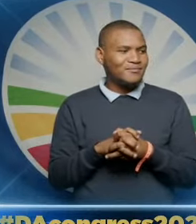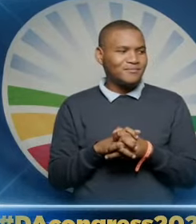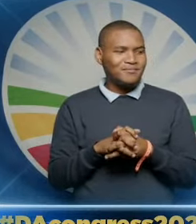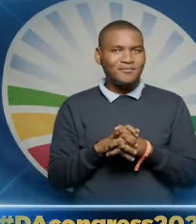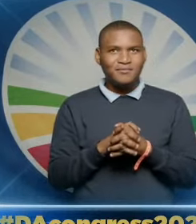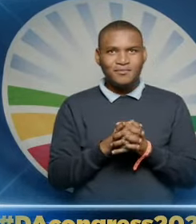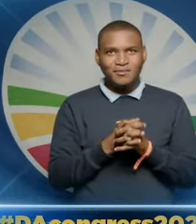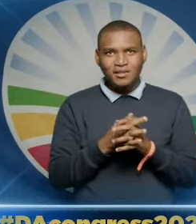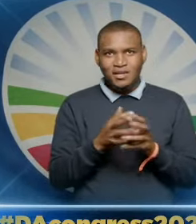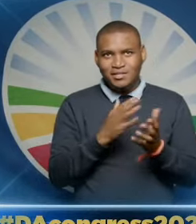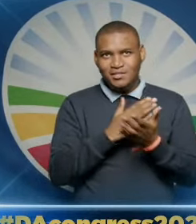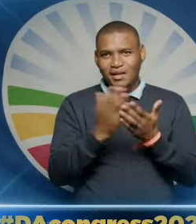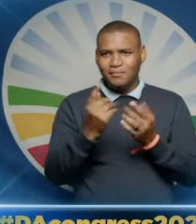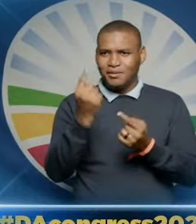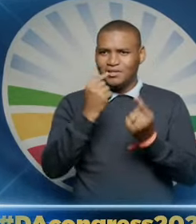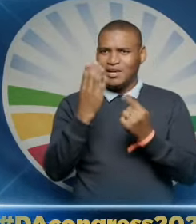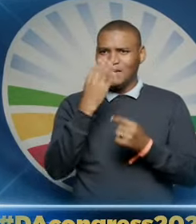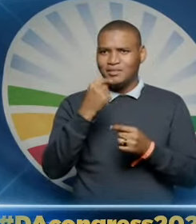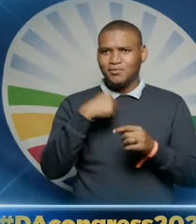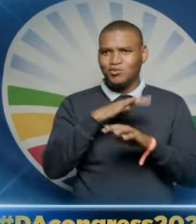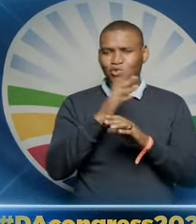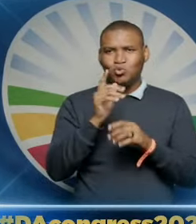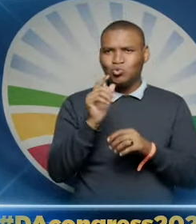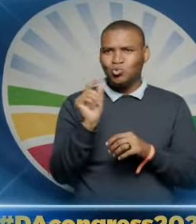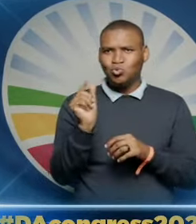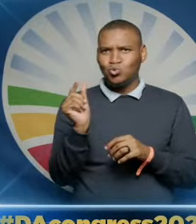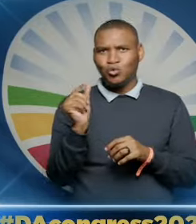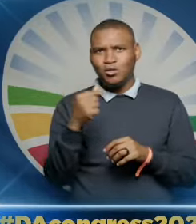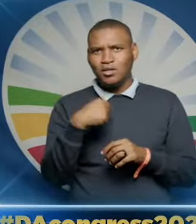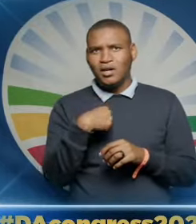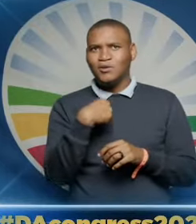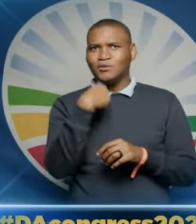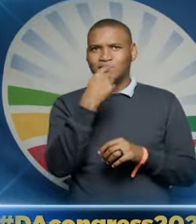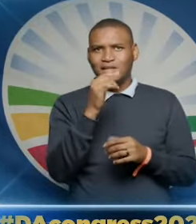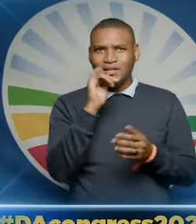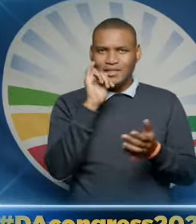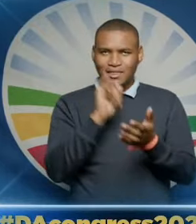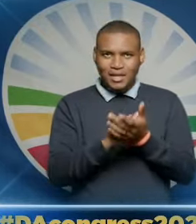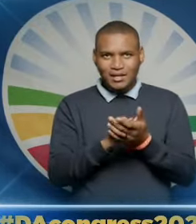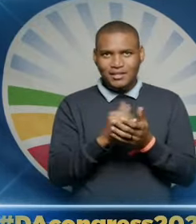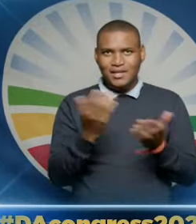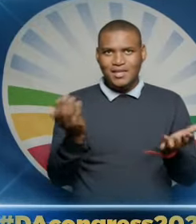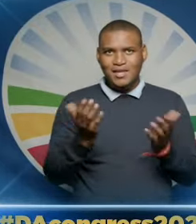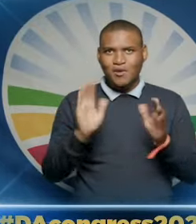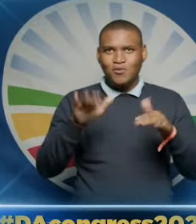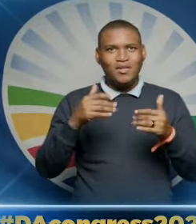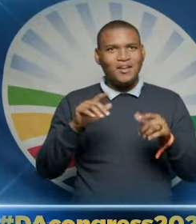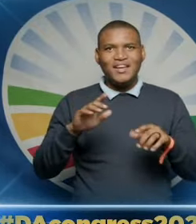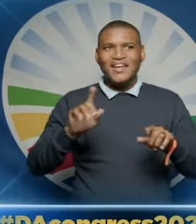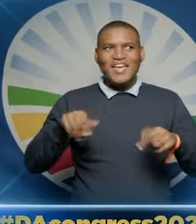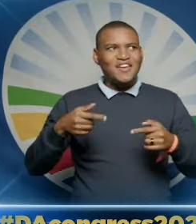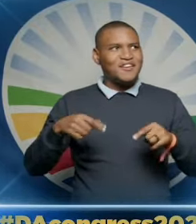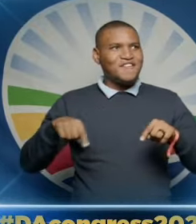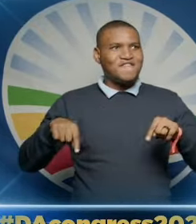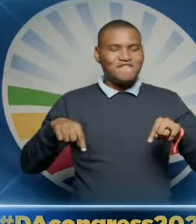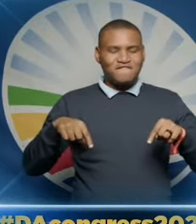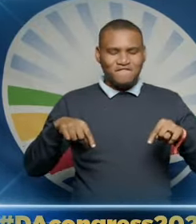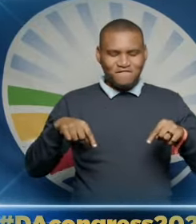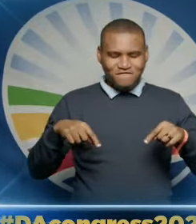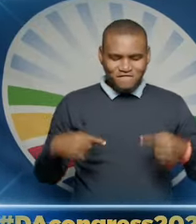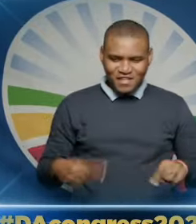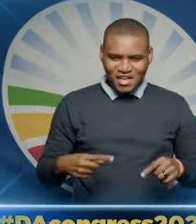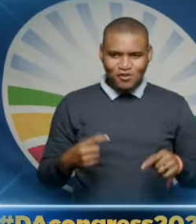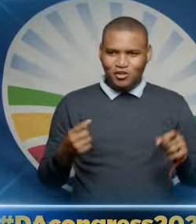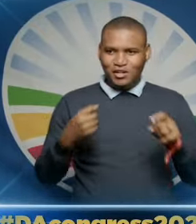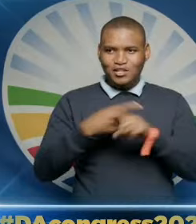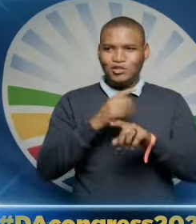Some critics ask me, is it not too soon? And I wish to state categorically here without any fear of contradiction, it's not